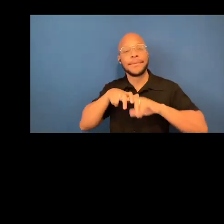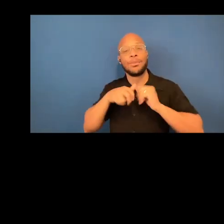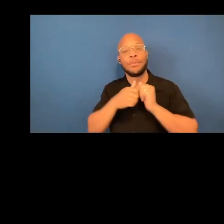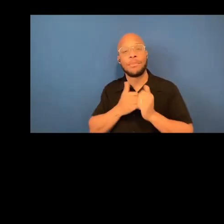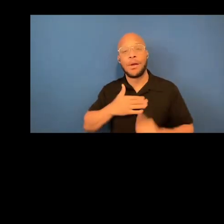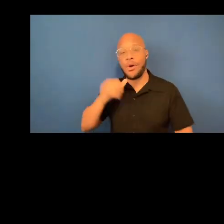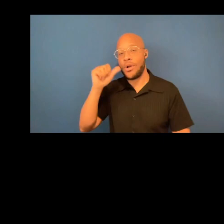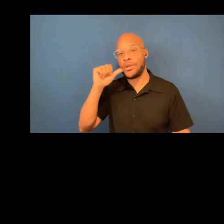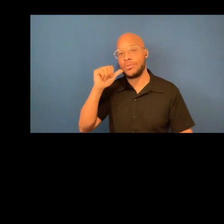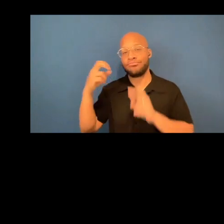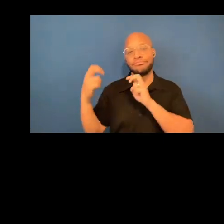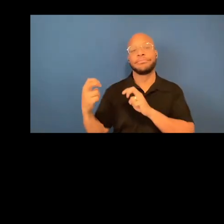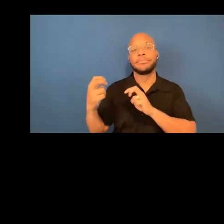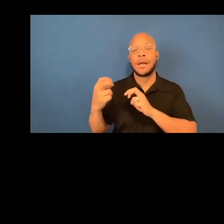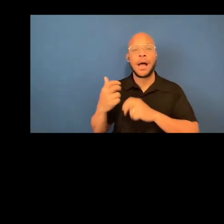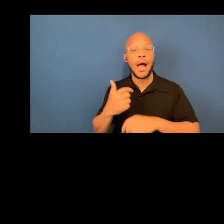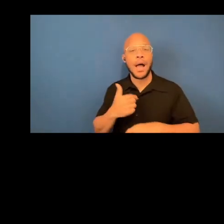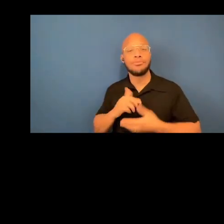proud.